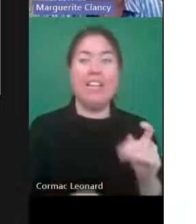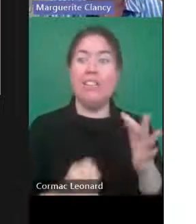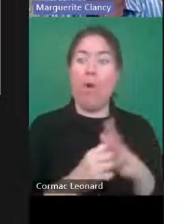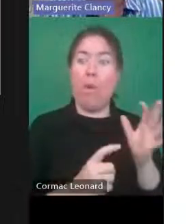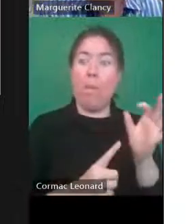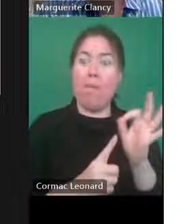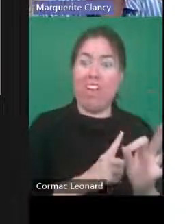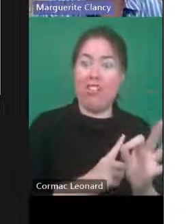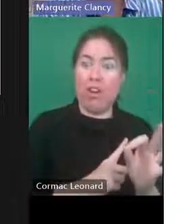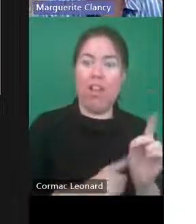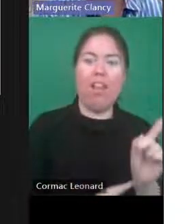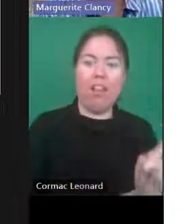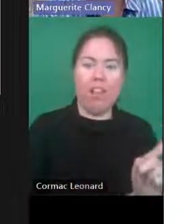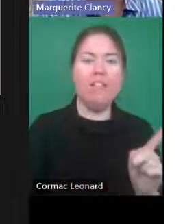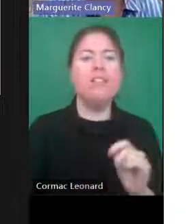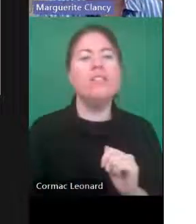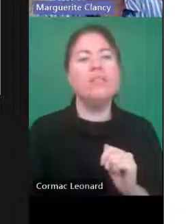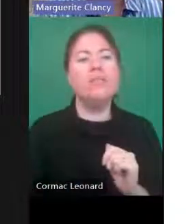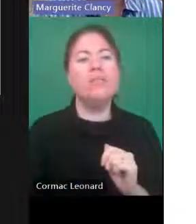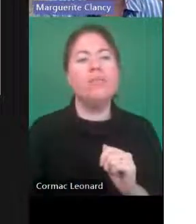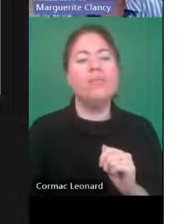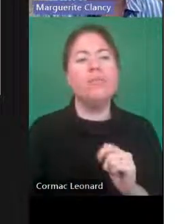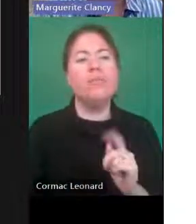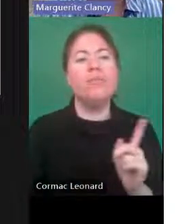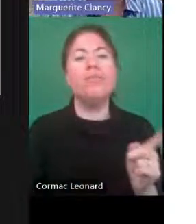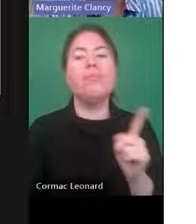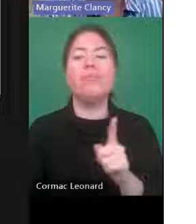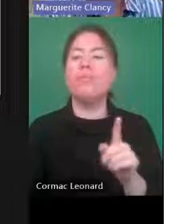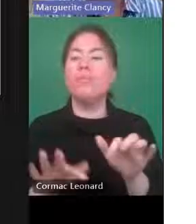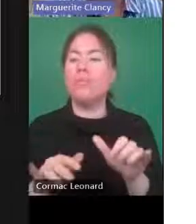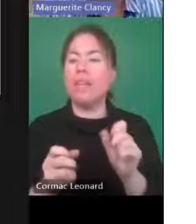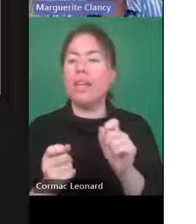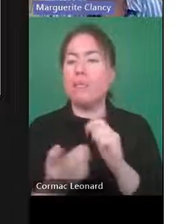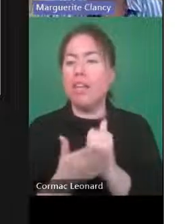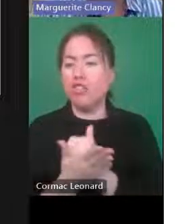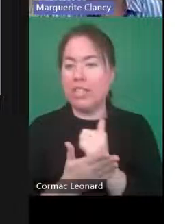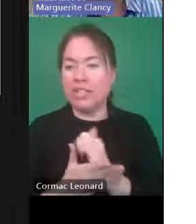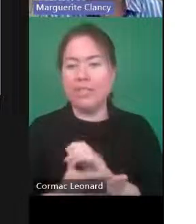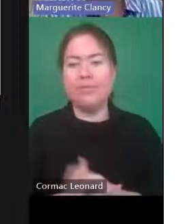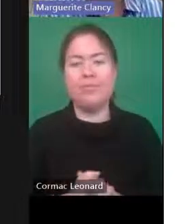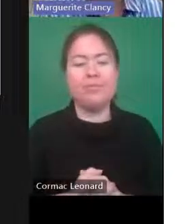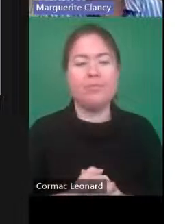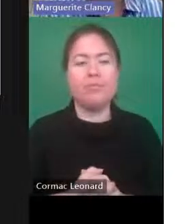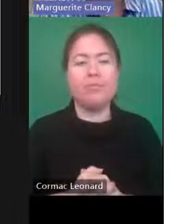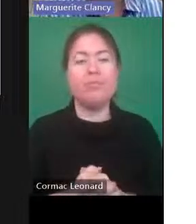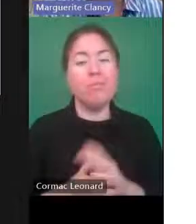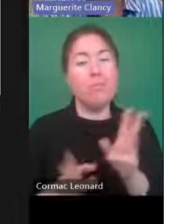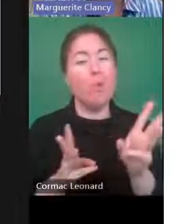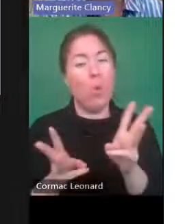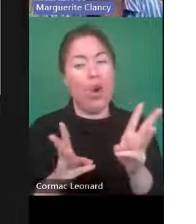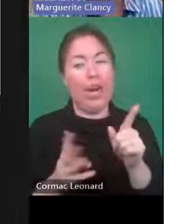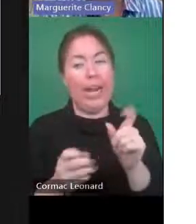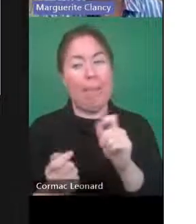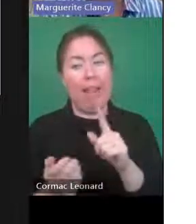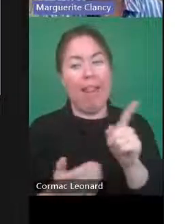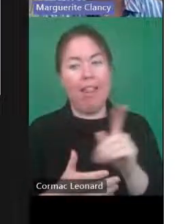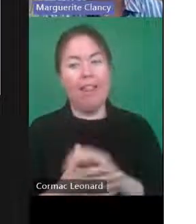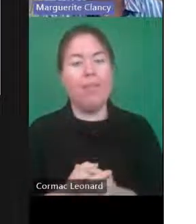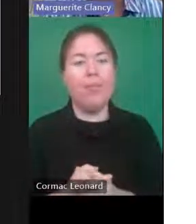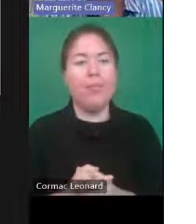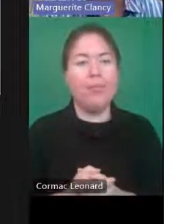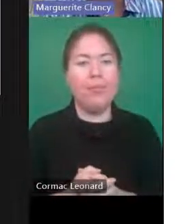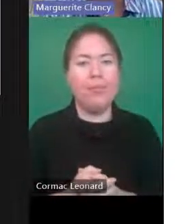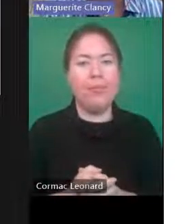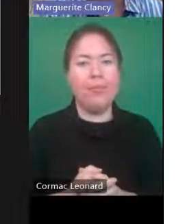capacity, you move then to providing your email address. Again, it is your work email address that you would be